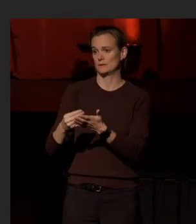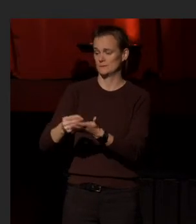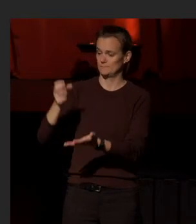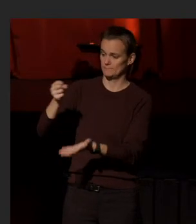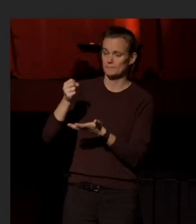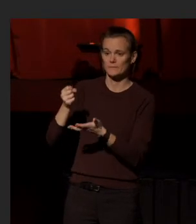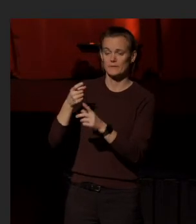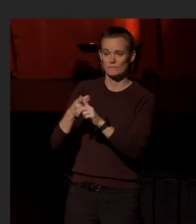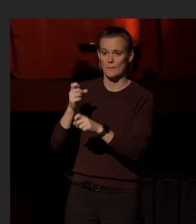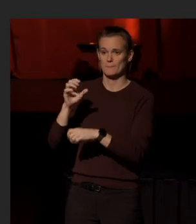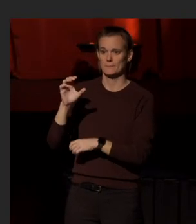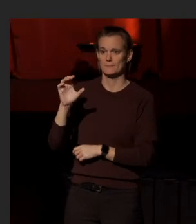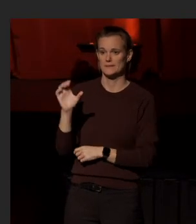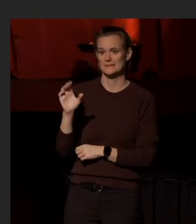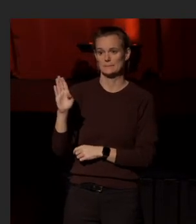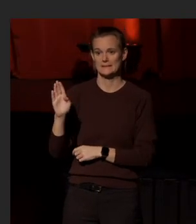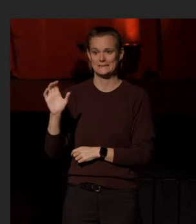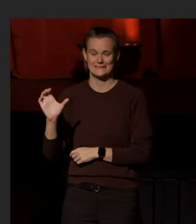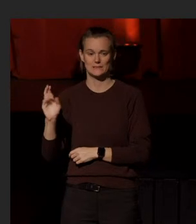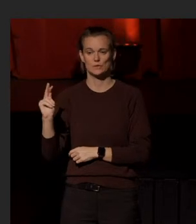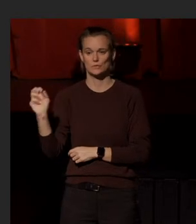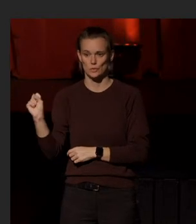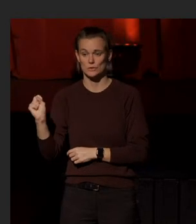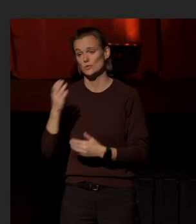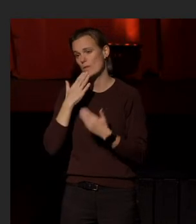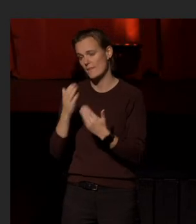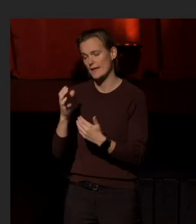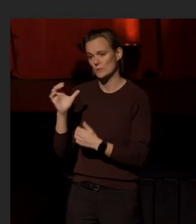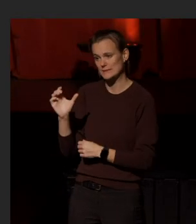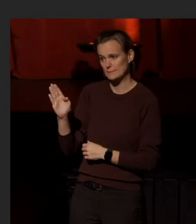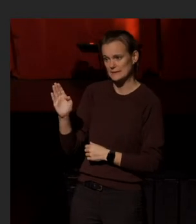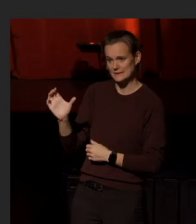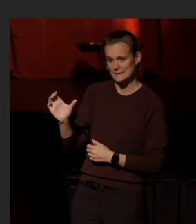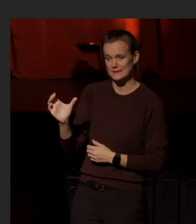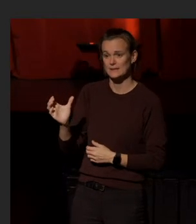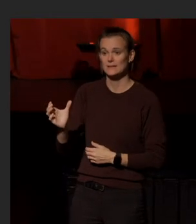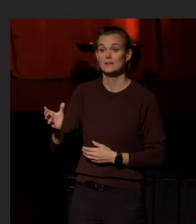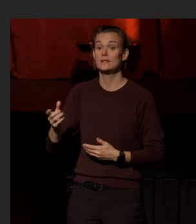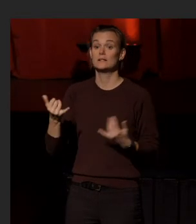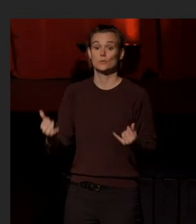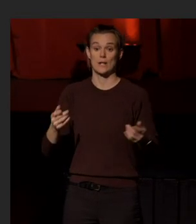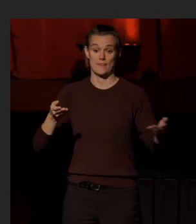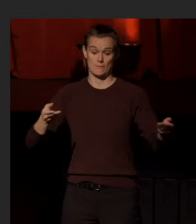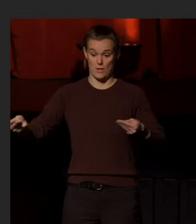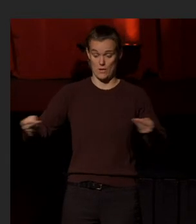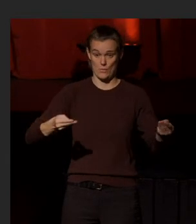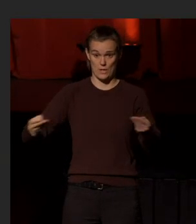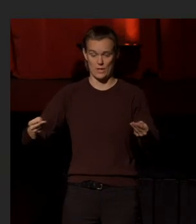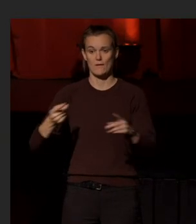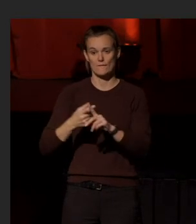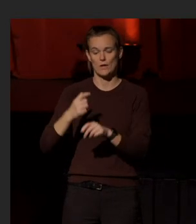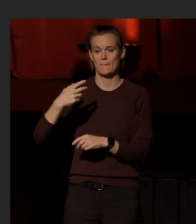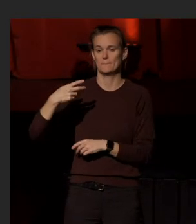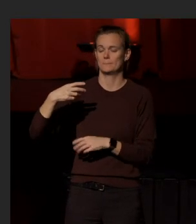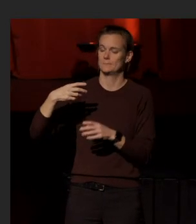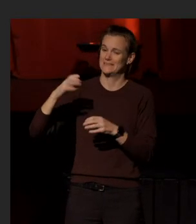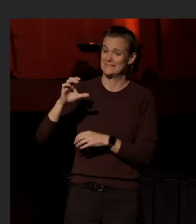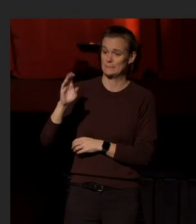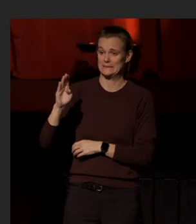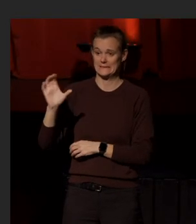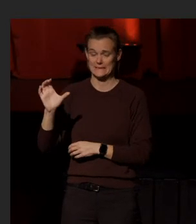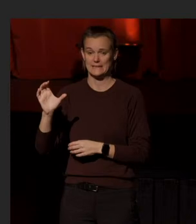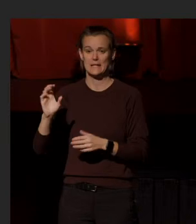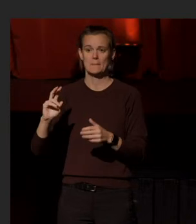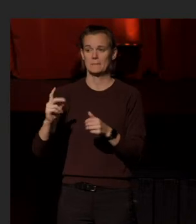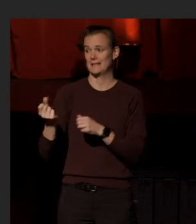Scotia. So thank you to them. Not only as our esteemed moderator from CBC, but for the second year in a row, CBC Nova